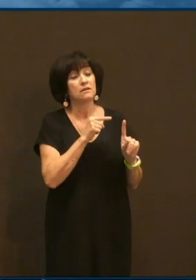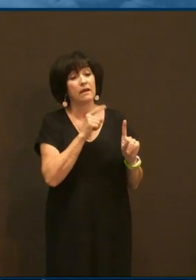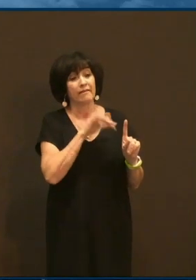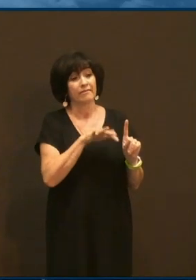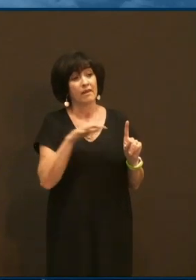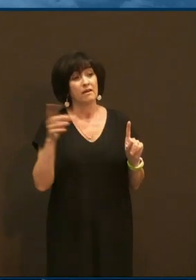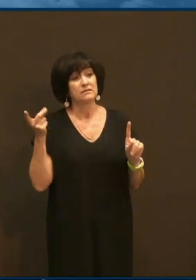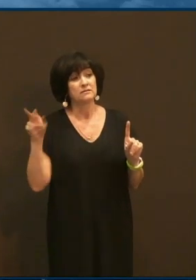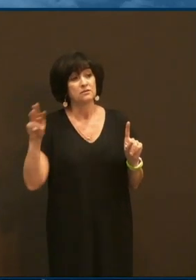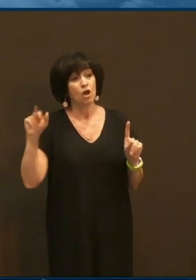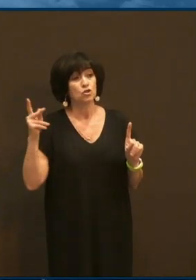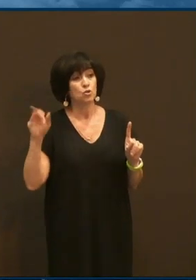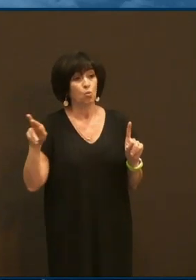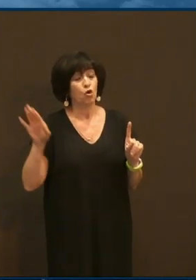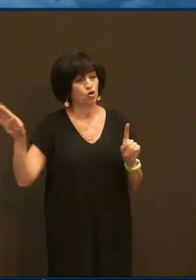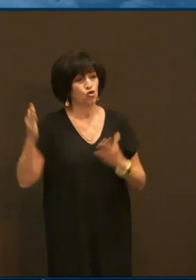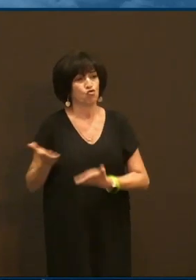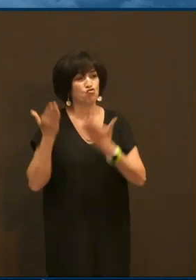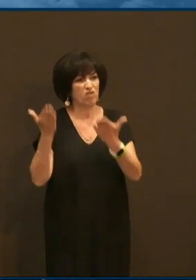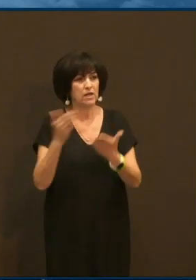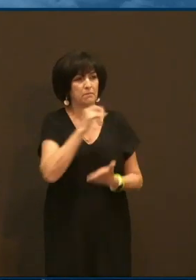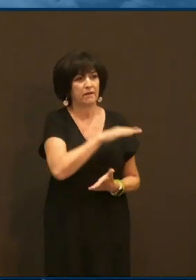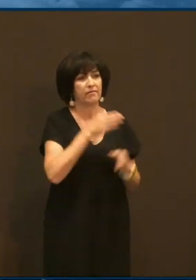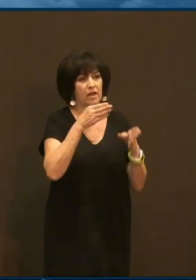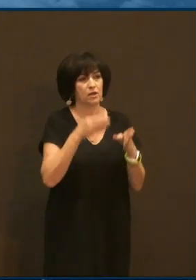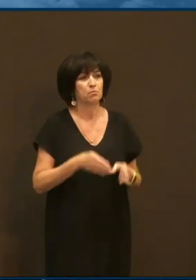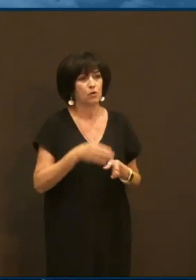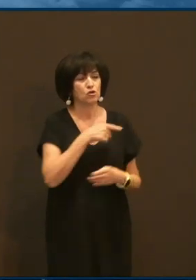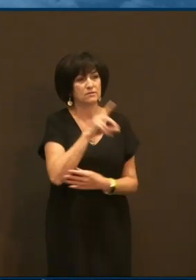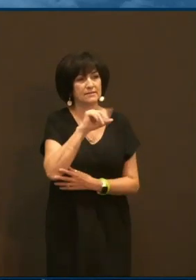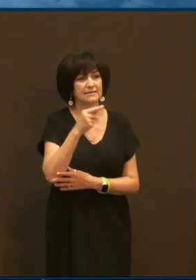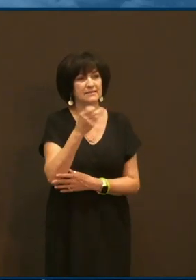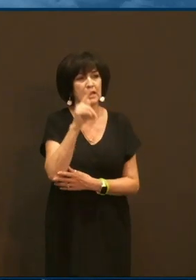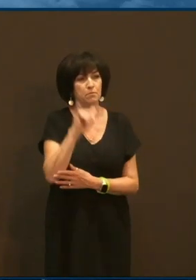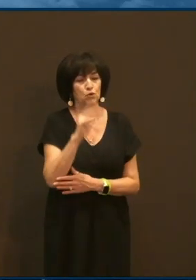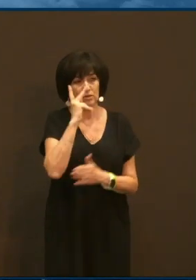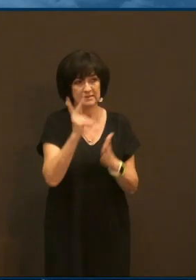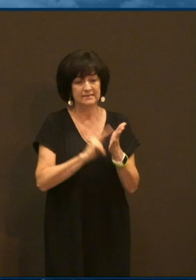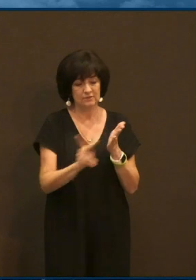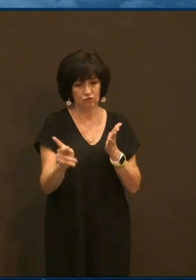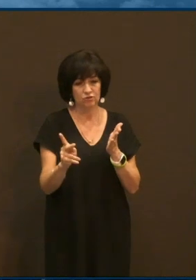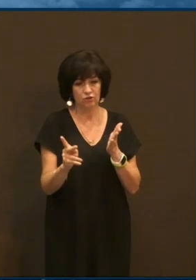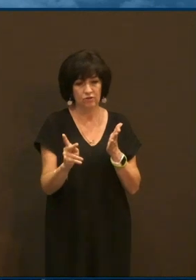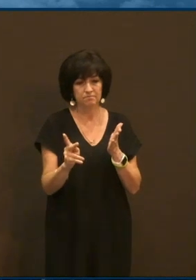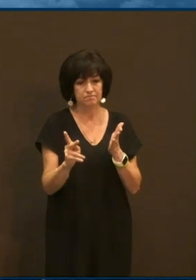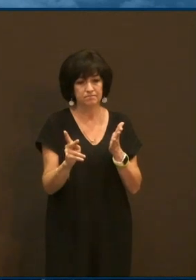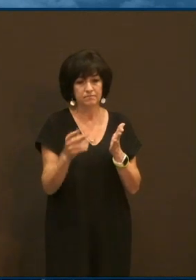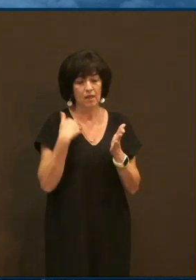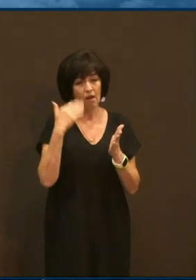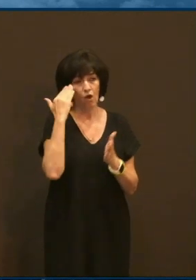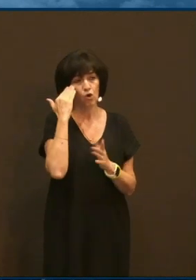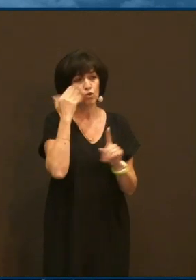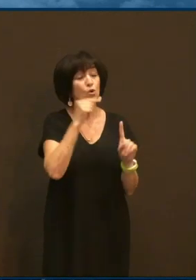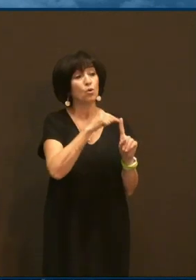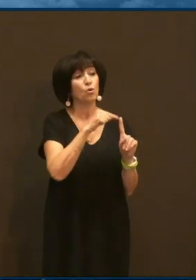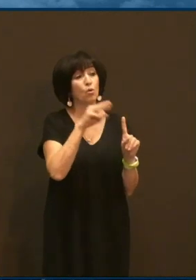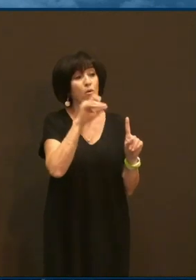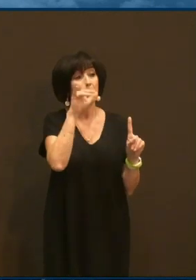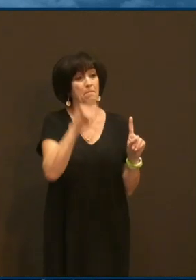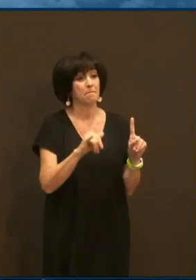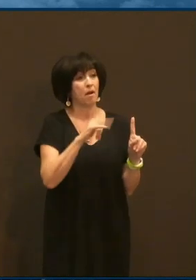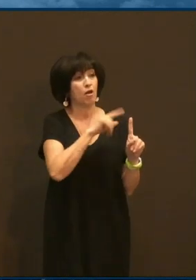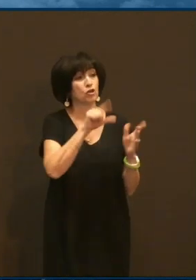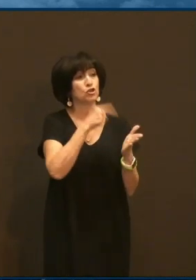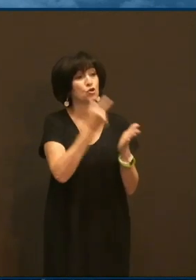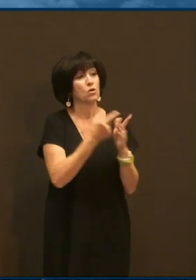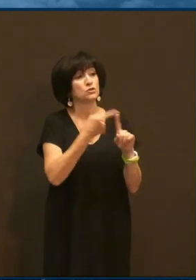Dr. Walker's recommendation as her Deputy Secretary. I know Molly from when she graduated